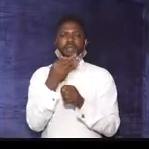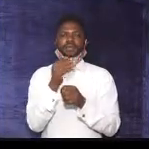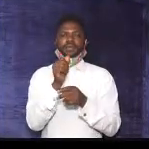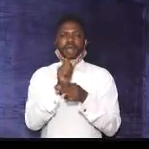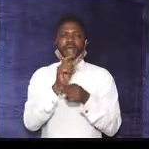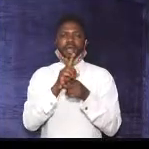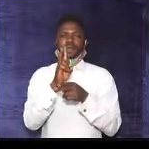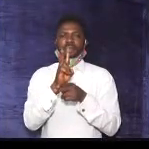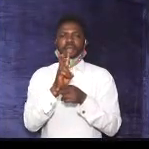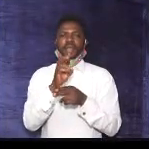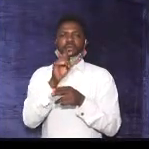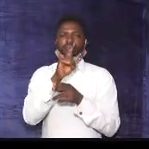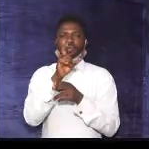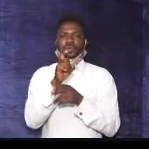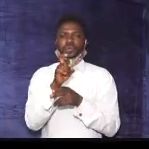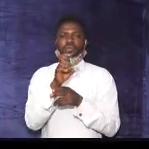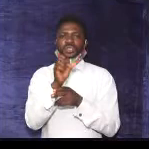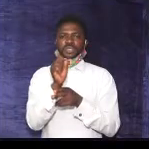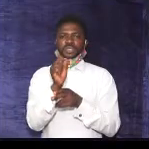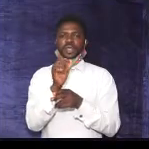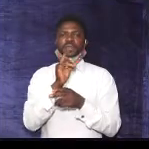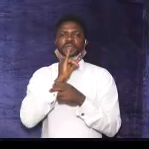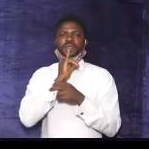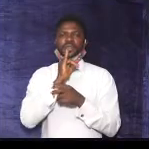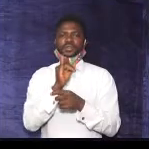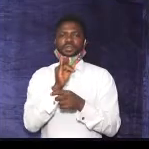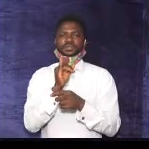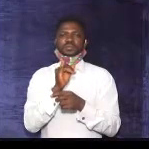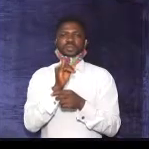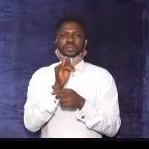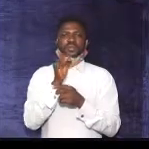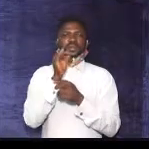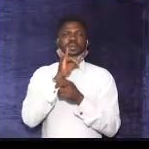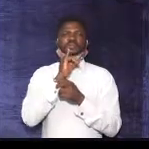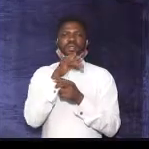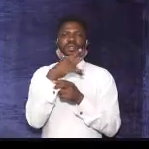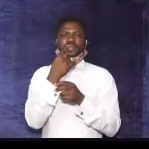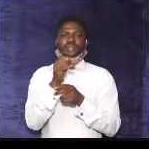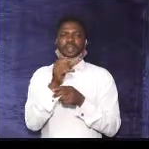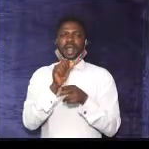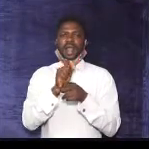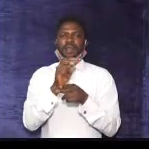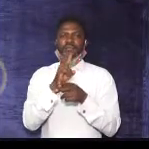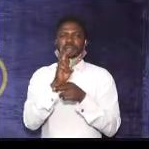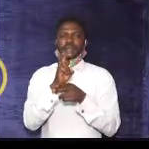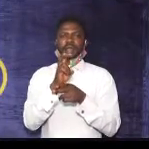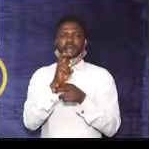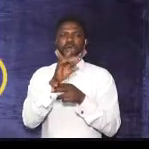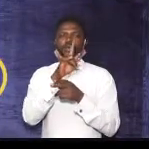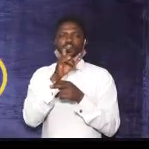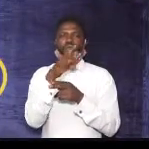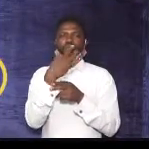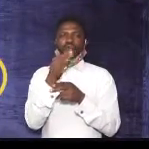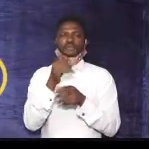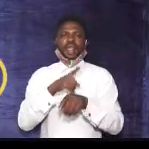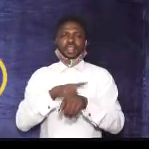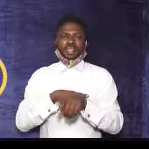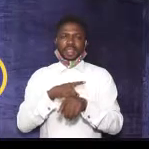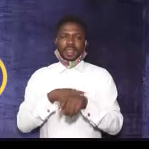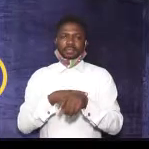Another type of adverbial clause or adverbial clauses is the adverbial clause of